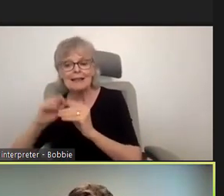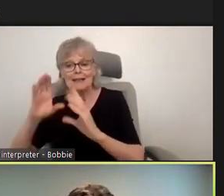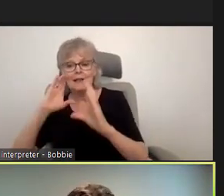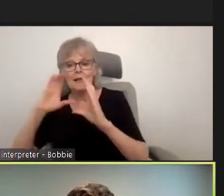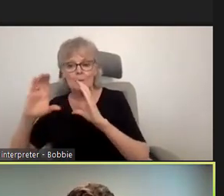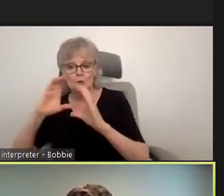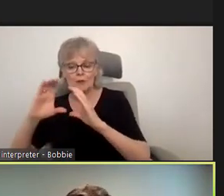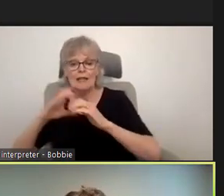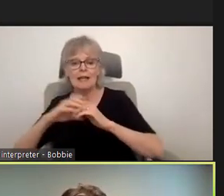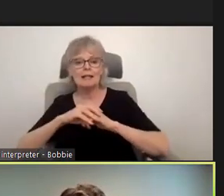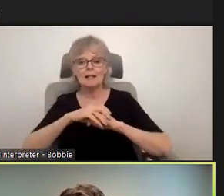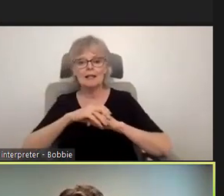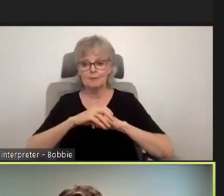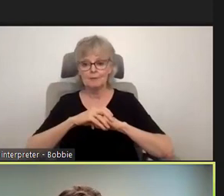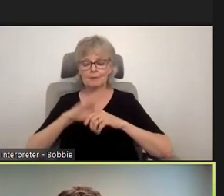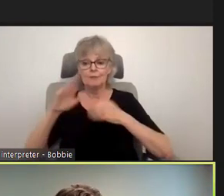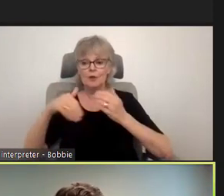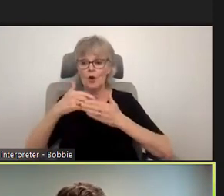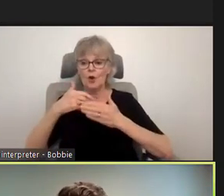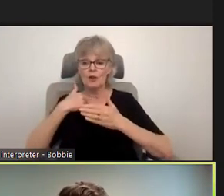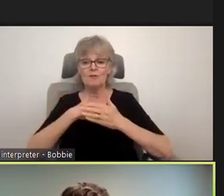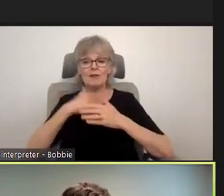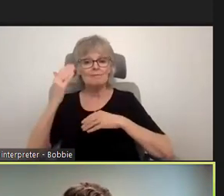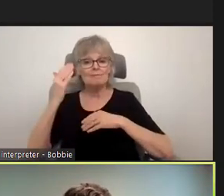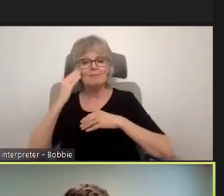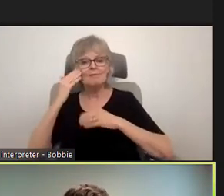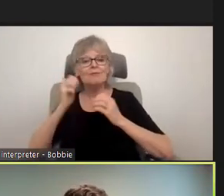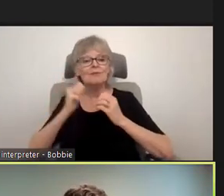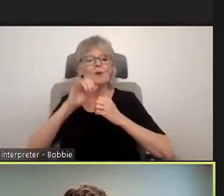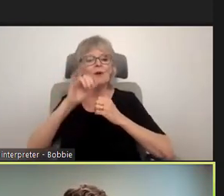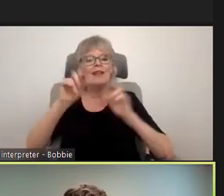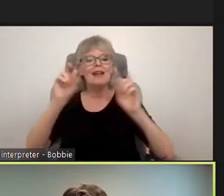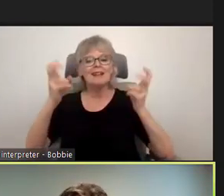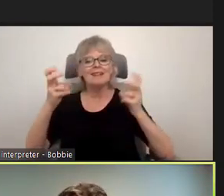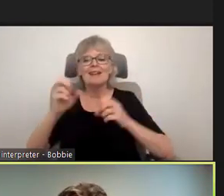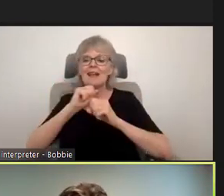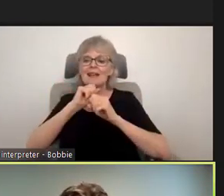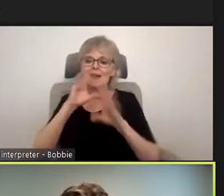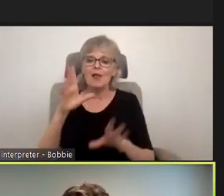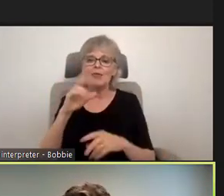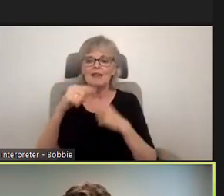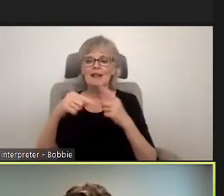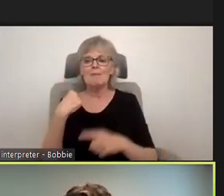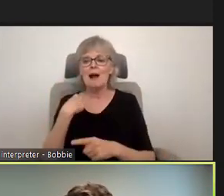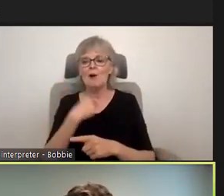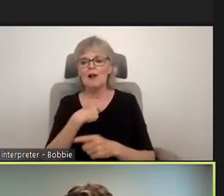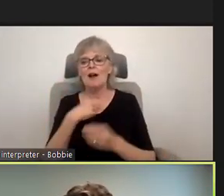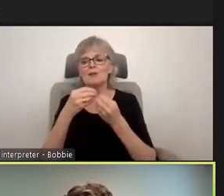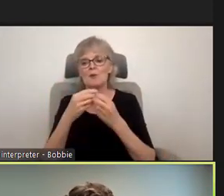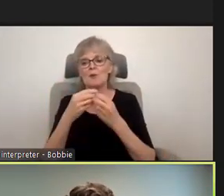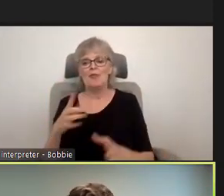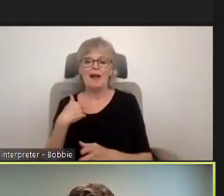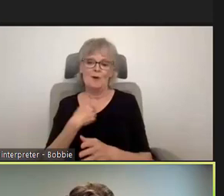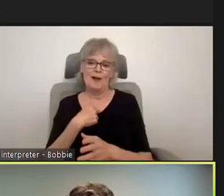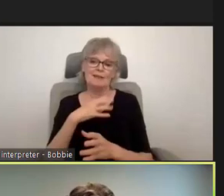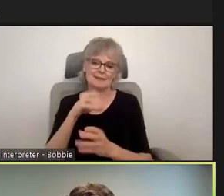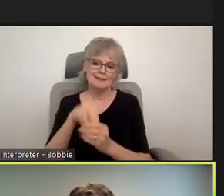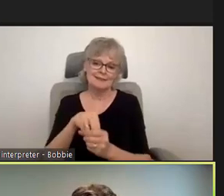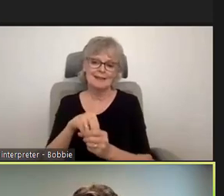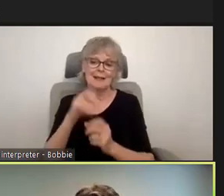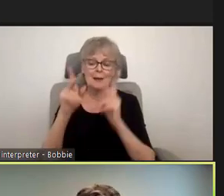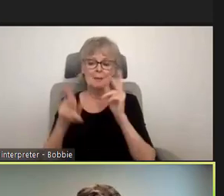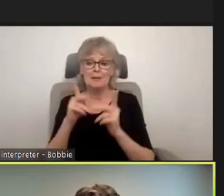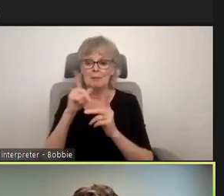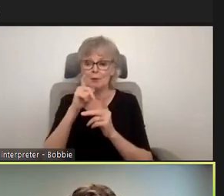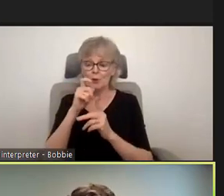All right, I know that all of us are very, very familiar with this mantra, nothing about us without us, which is that people who are most impacted